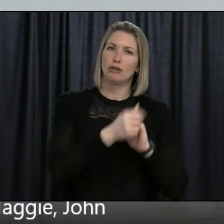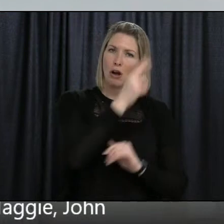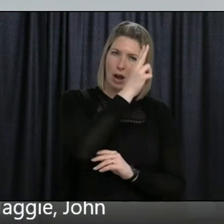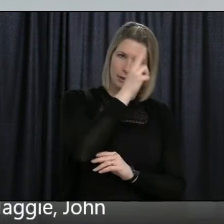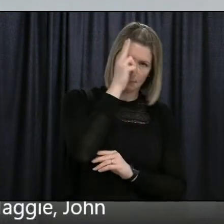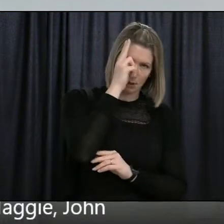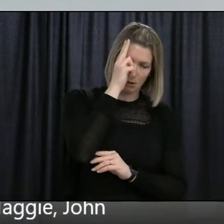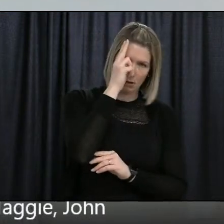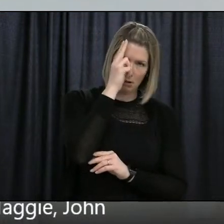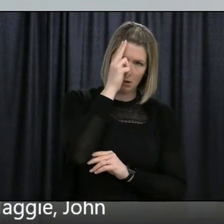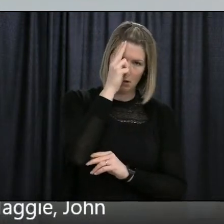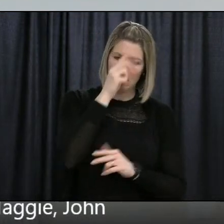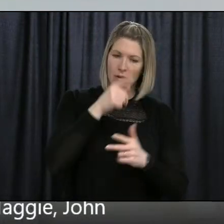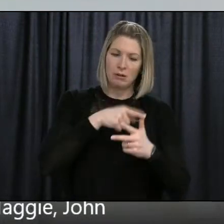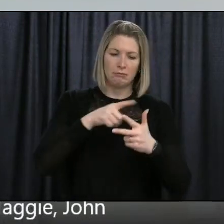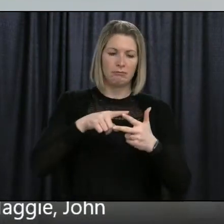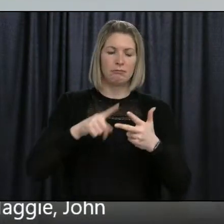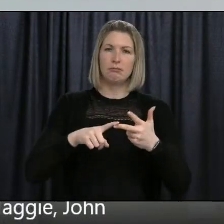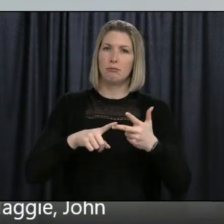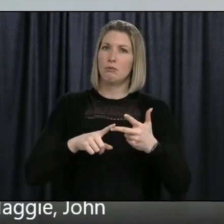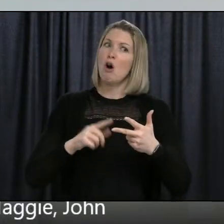the head of the lineup for